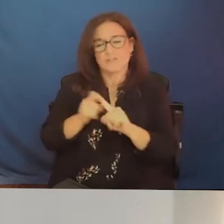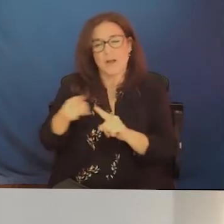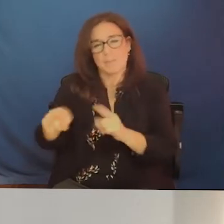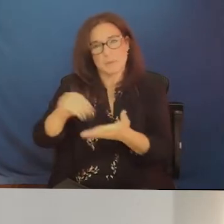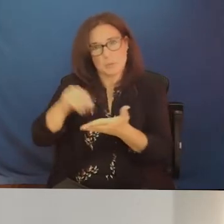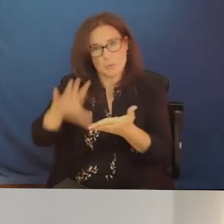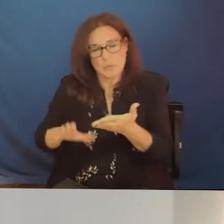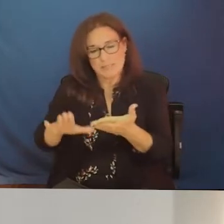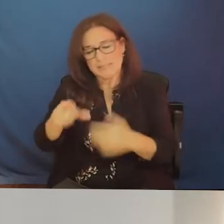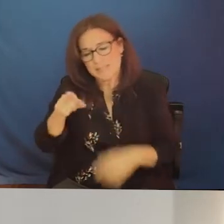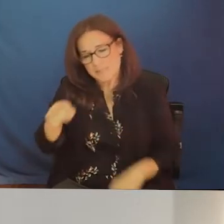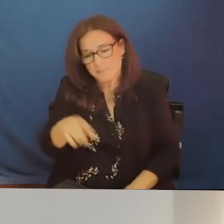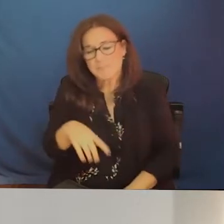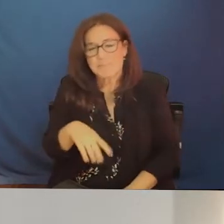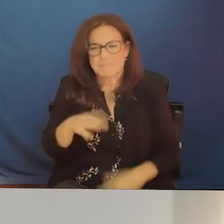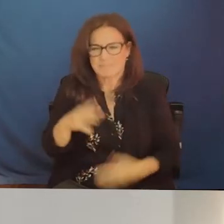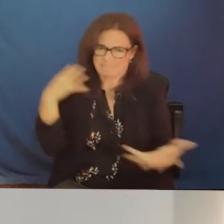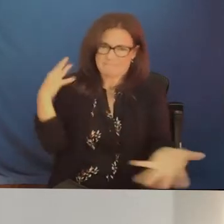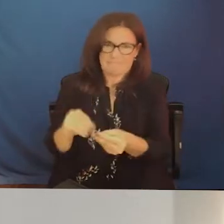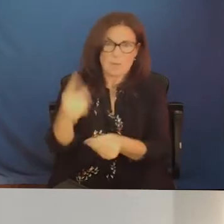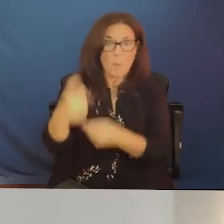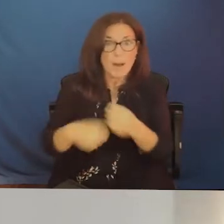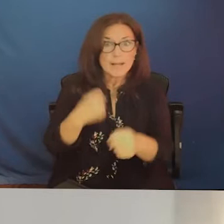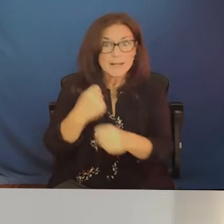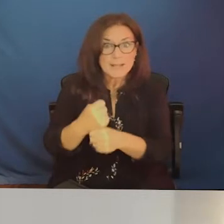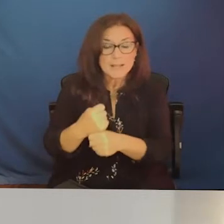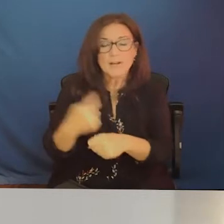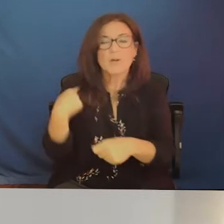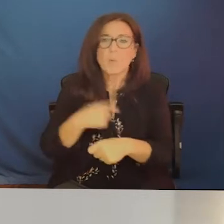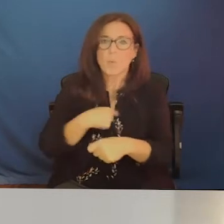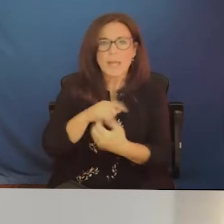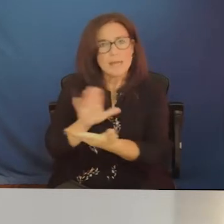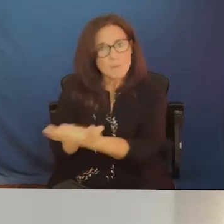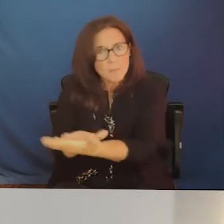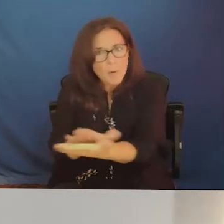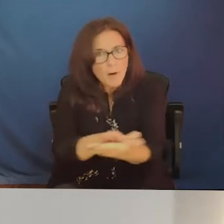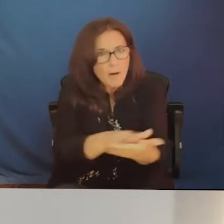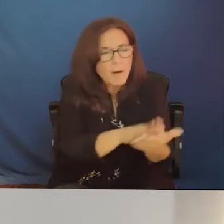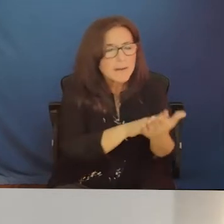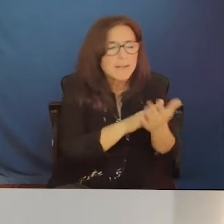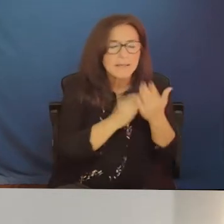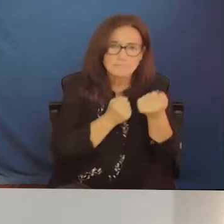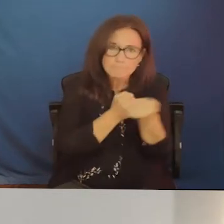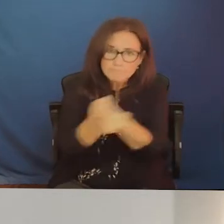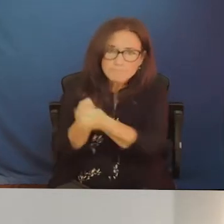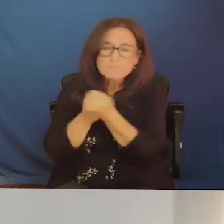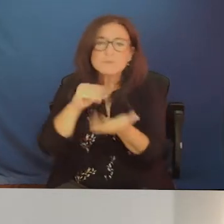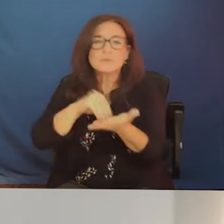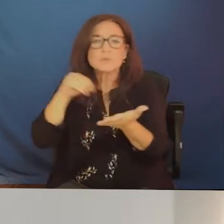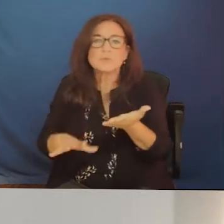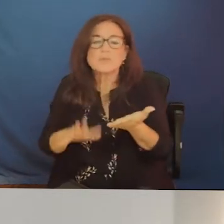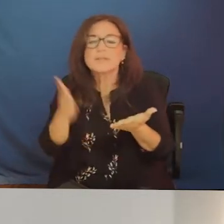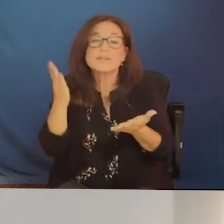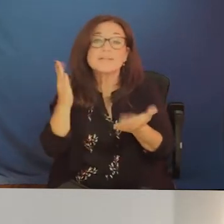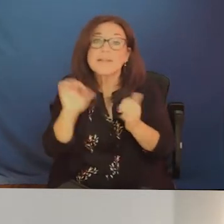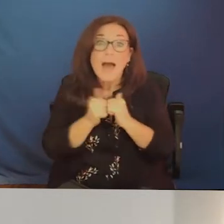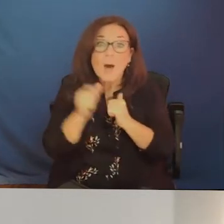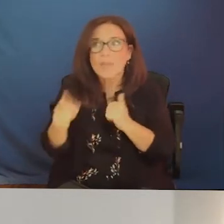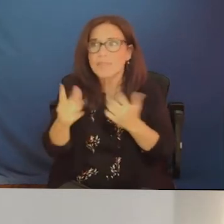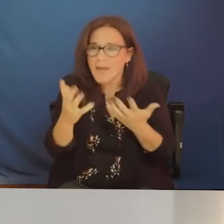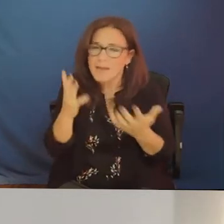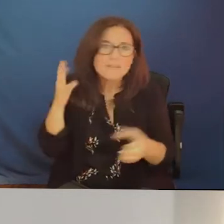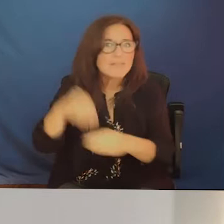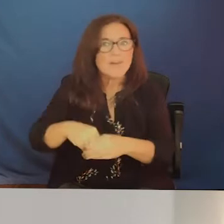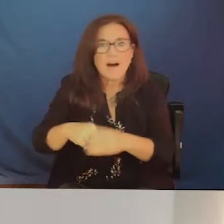past year, we have certainly shared and applauded the way that students and staff found ways to interact, to perform, to compete,